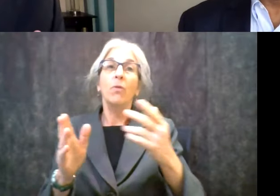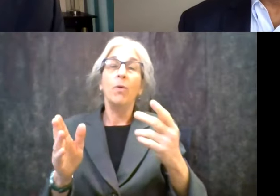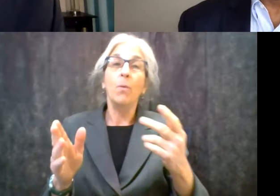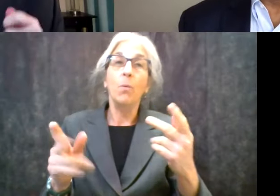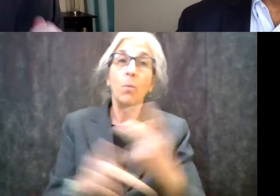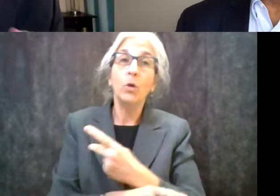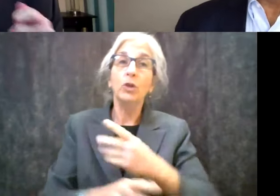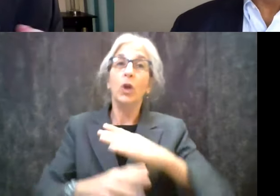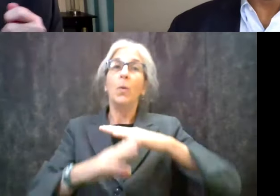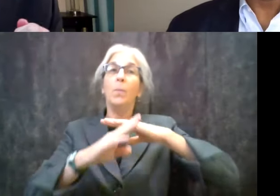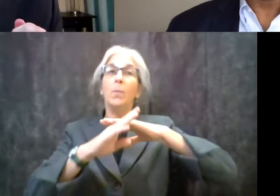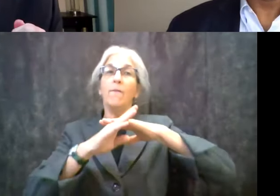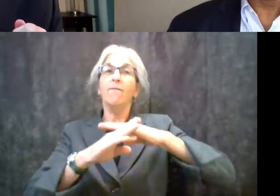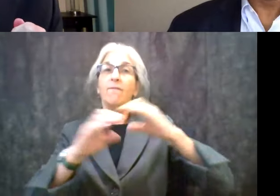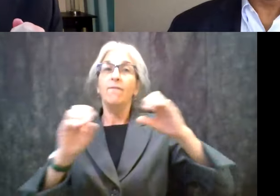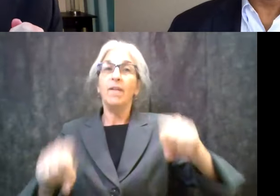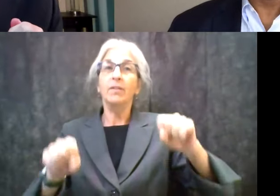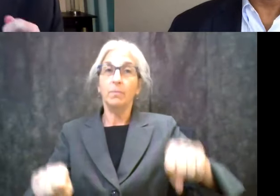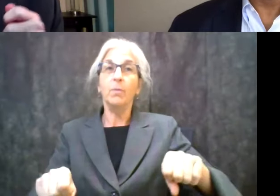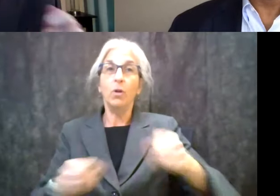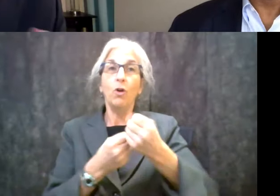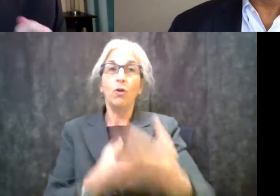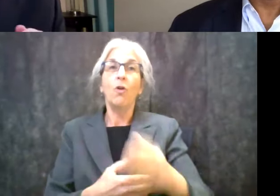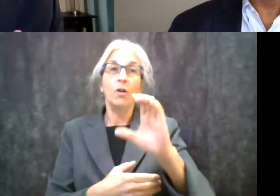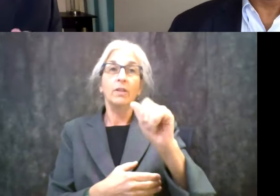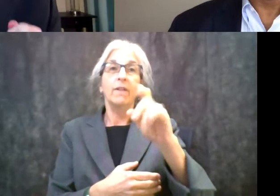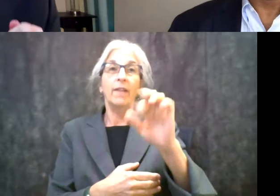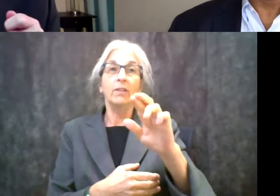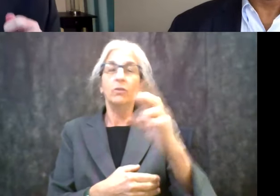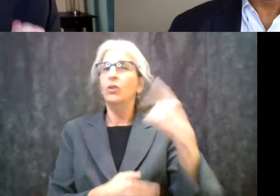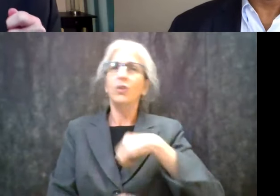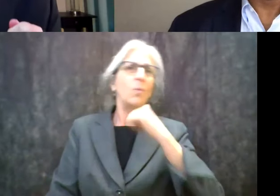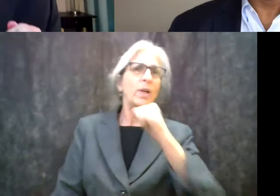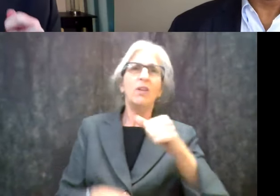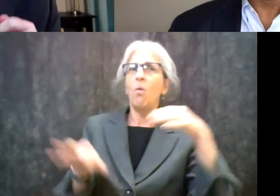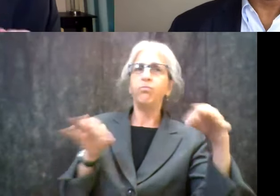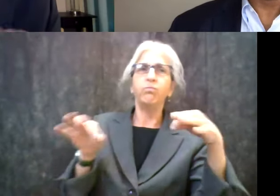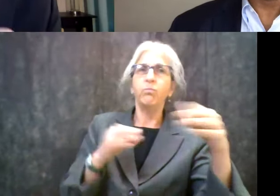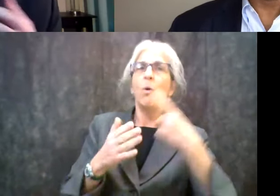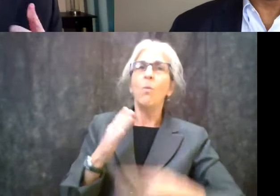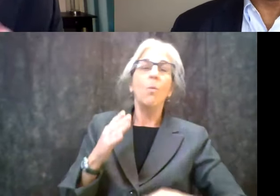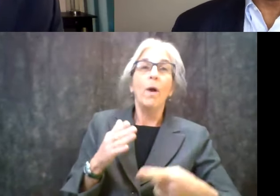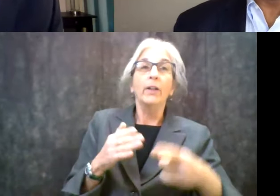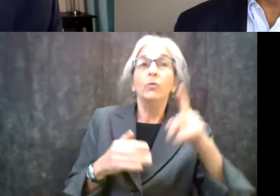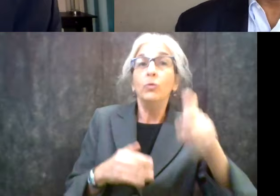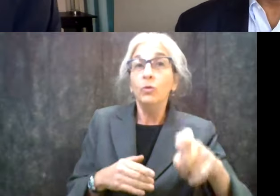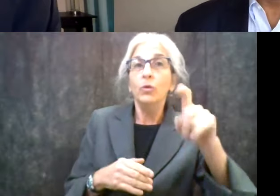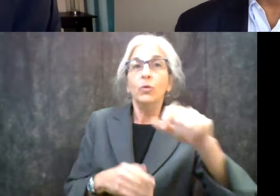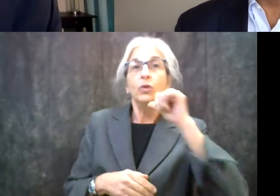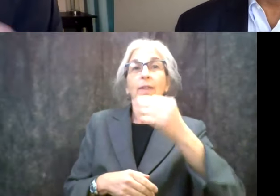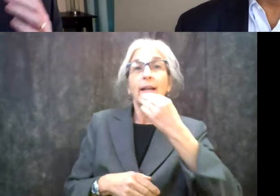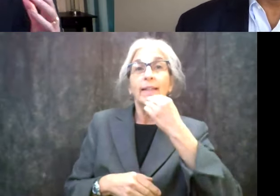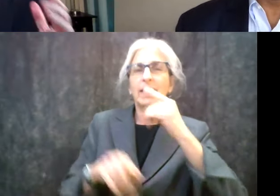we don't make dietary recommendations so much about what you should or shouldn't eat. Just don't eat more than you need to so that you will stay